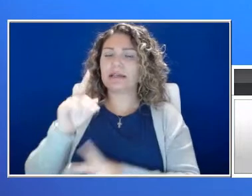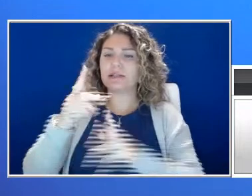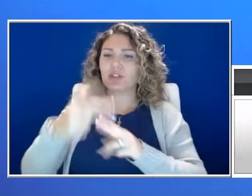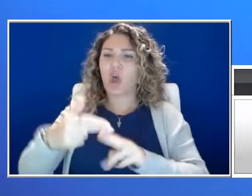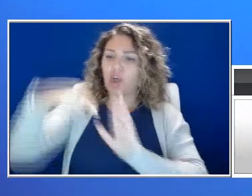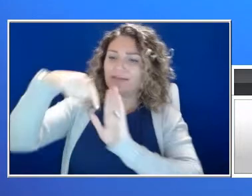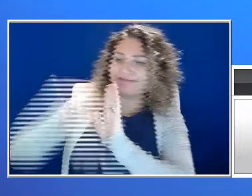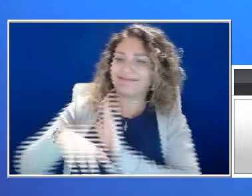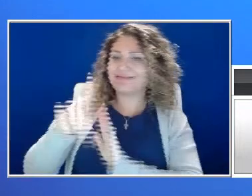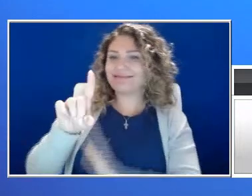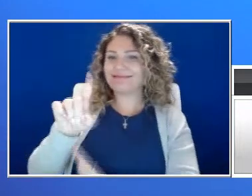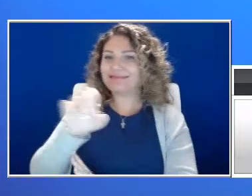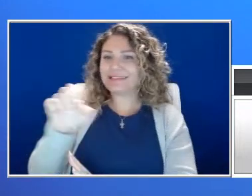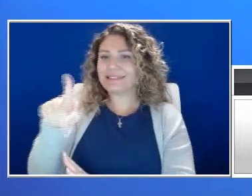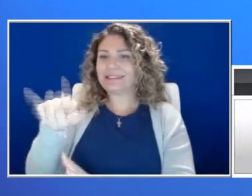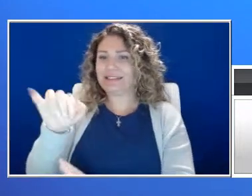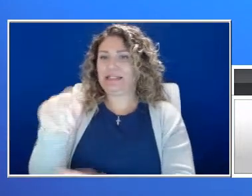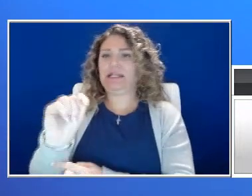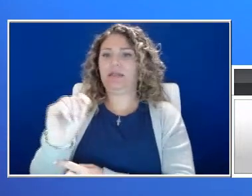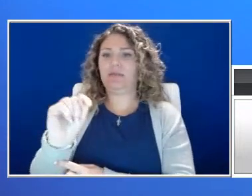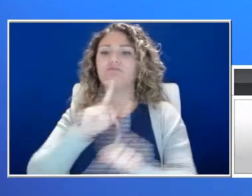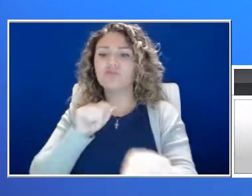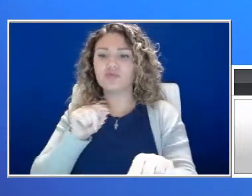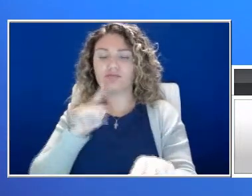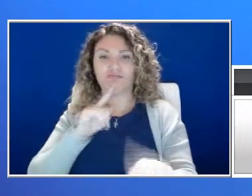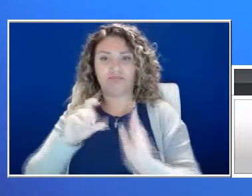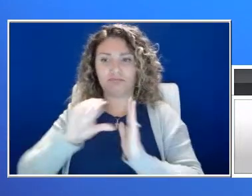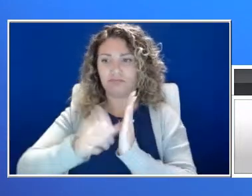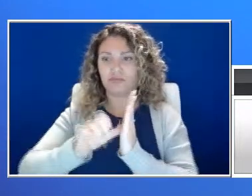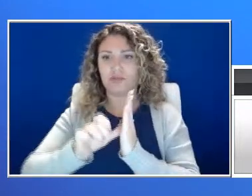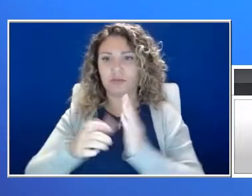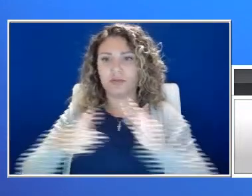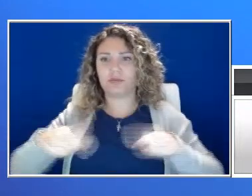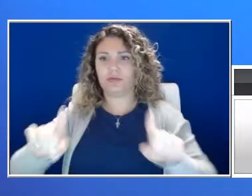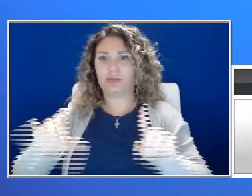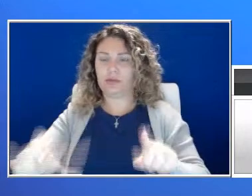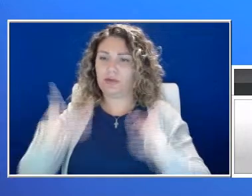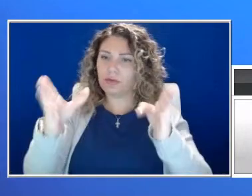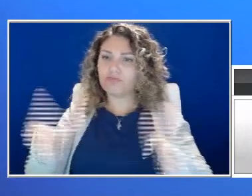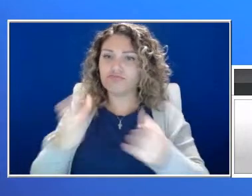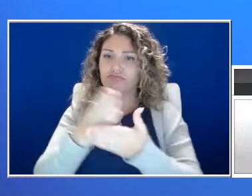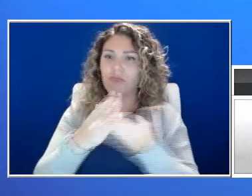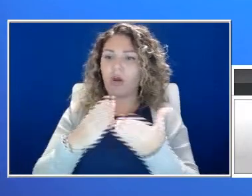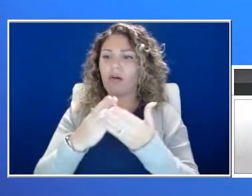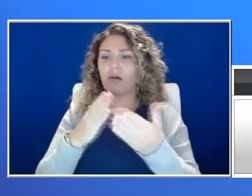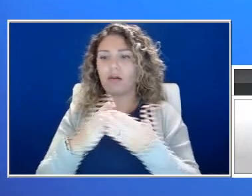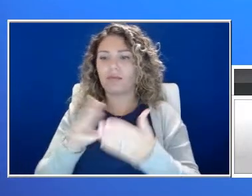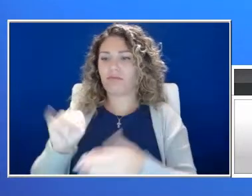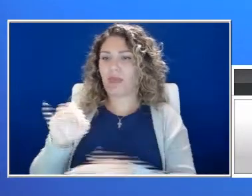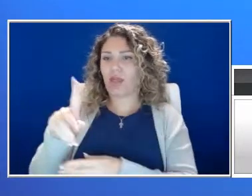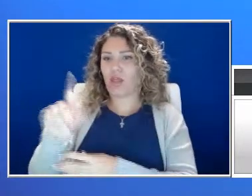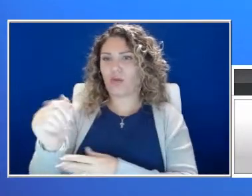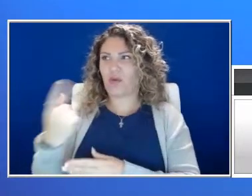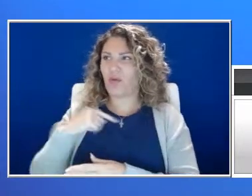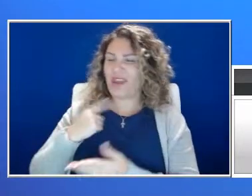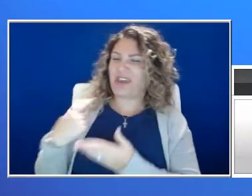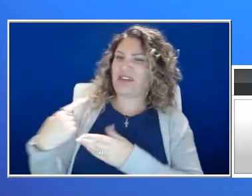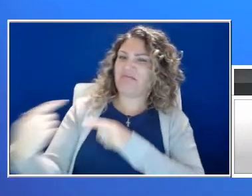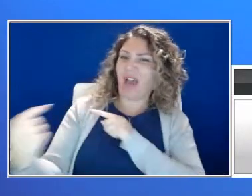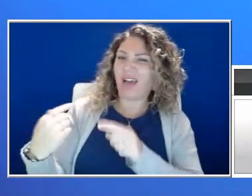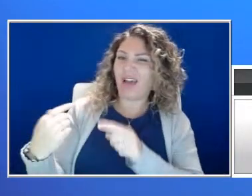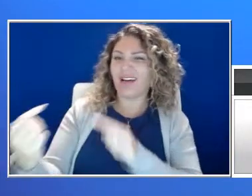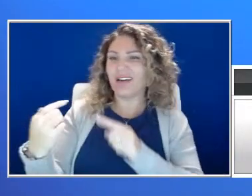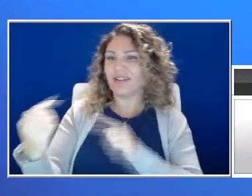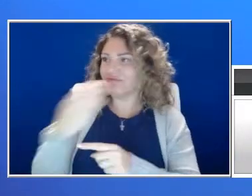really impressive in this stage of myeloma. And as me and Dr. McGurk, we always have the argument about, in this stage of myeloma treatment, the best treatments can give